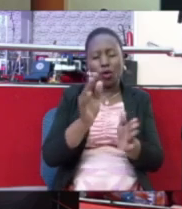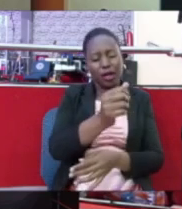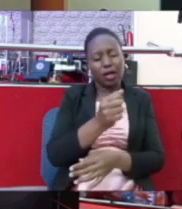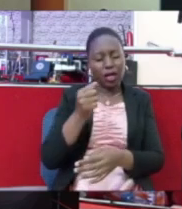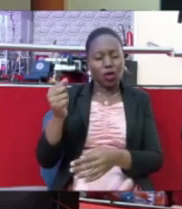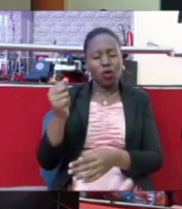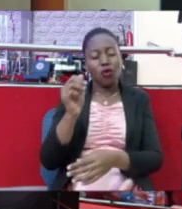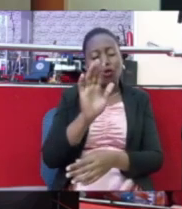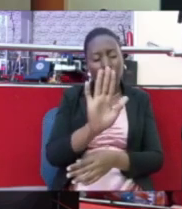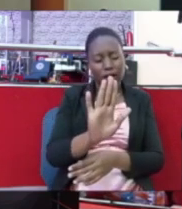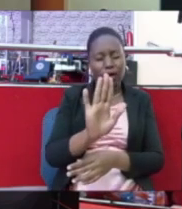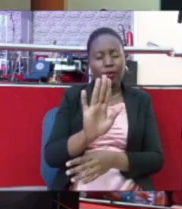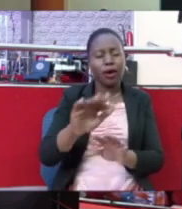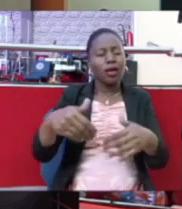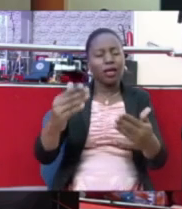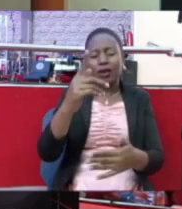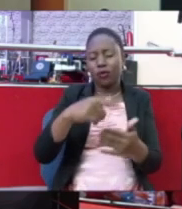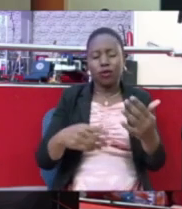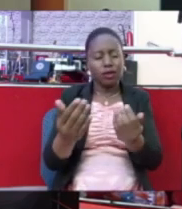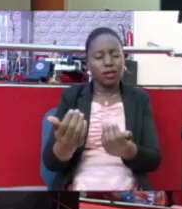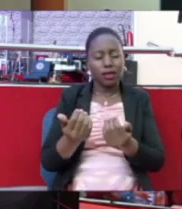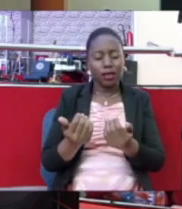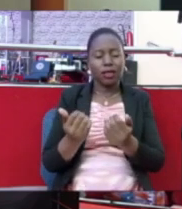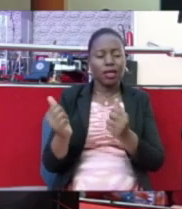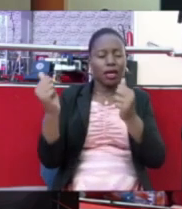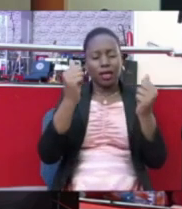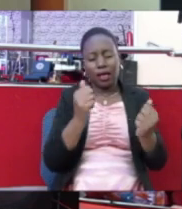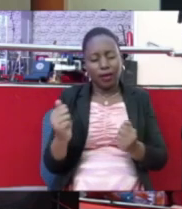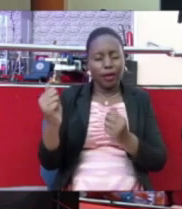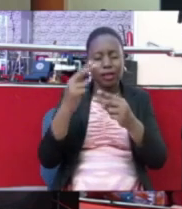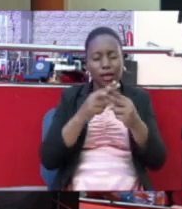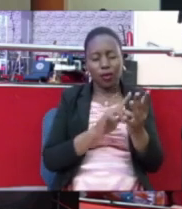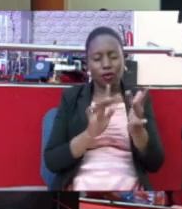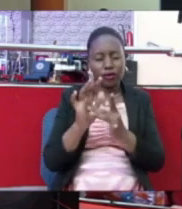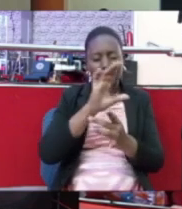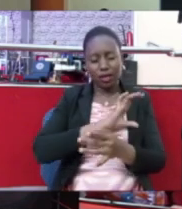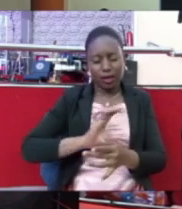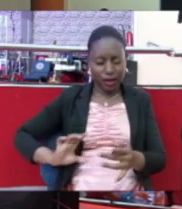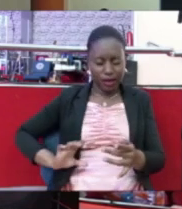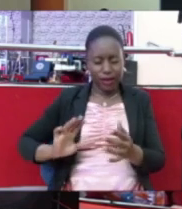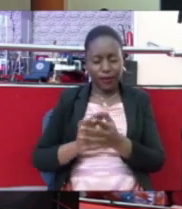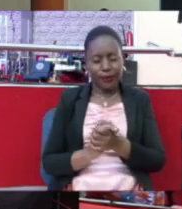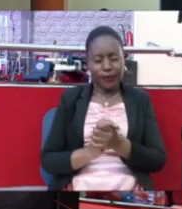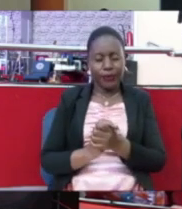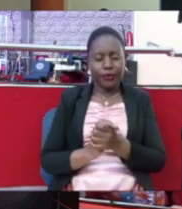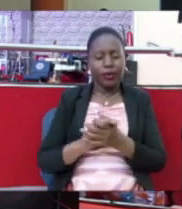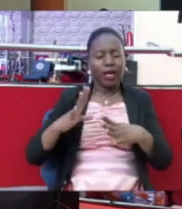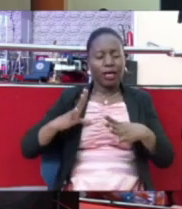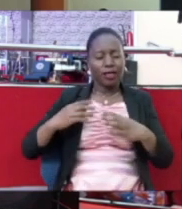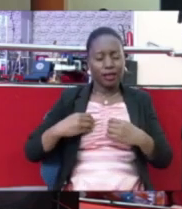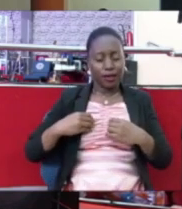Provide whatever it is needed in the mighty name of Jesus Christ. Receive